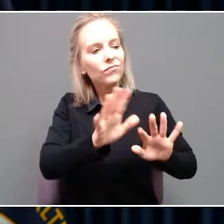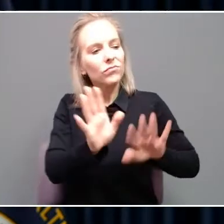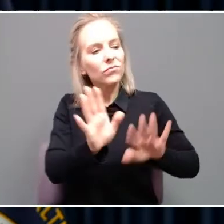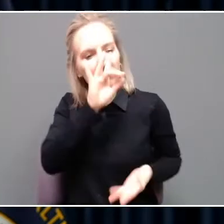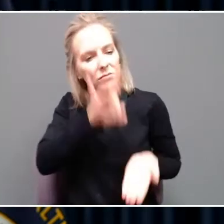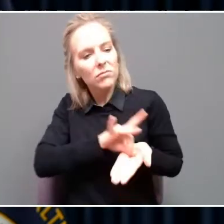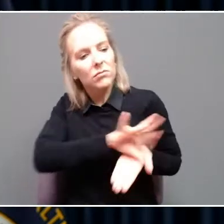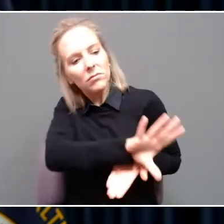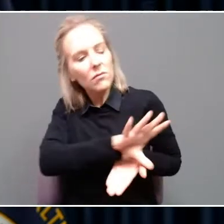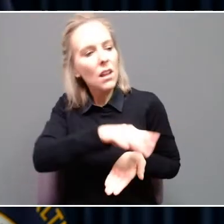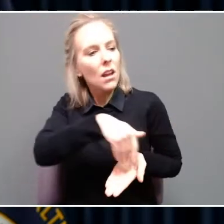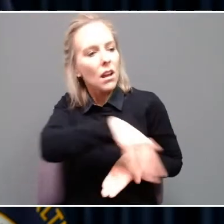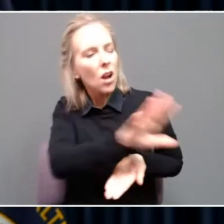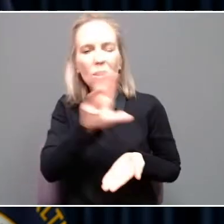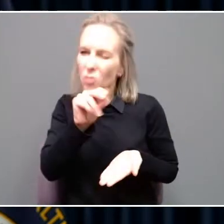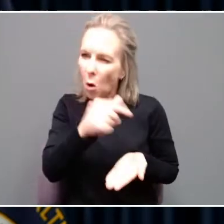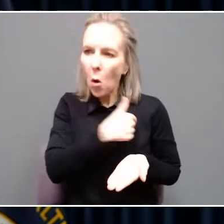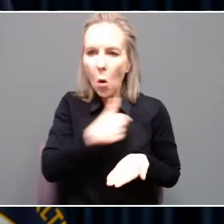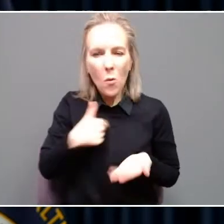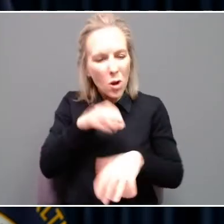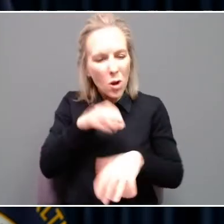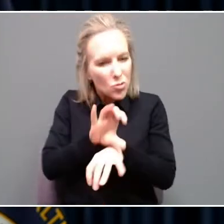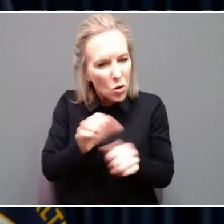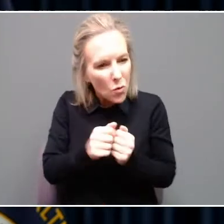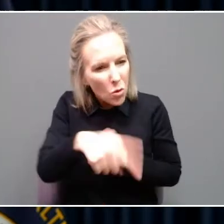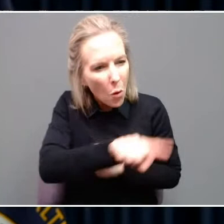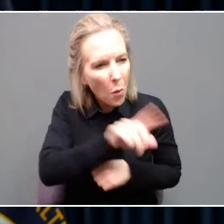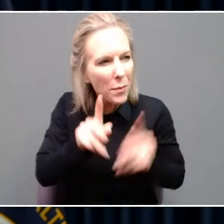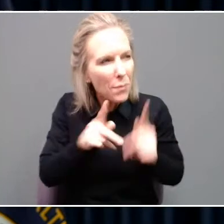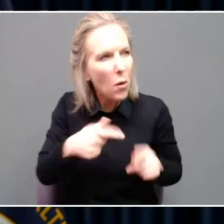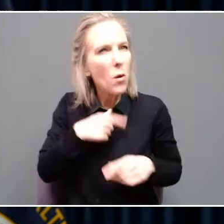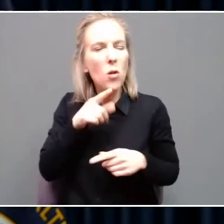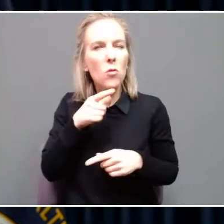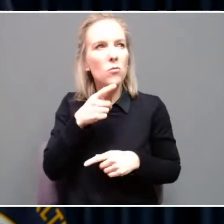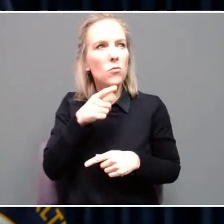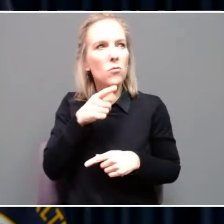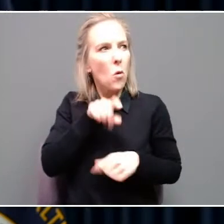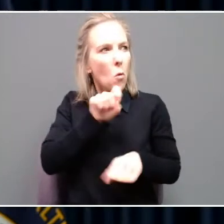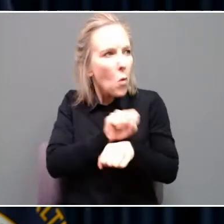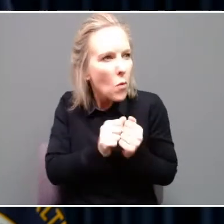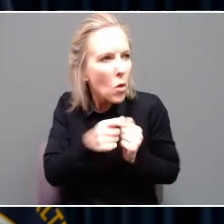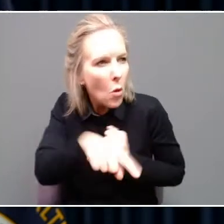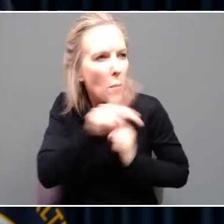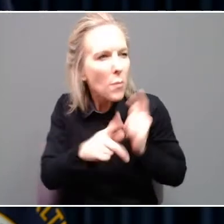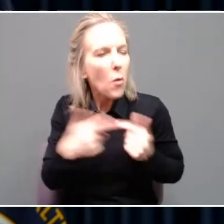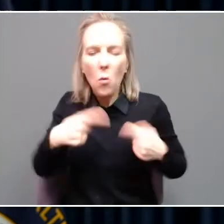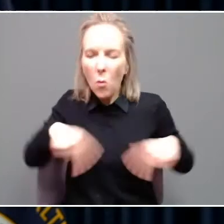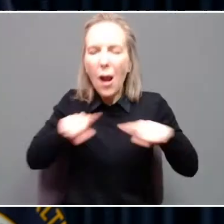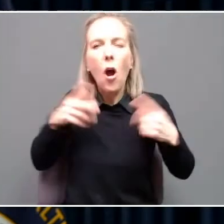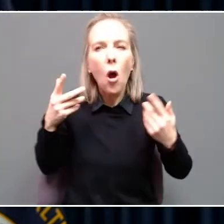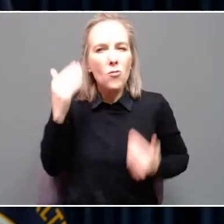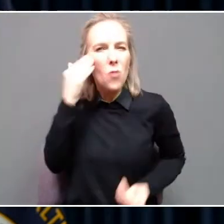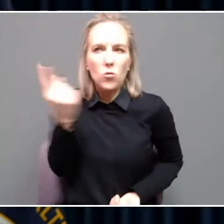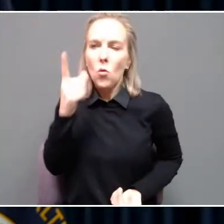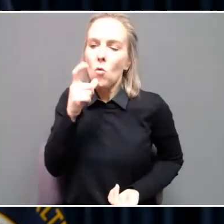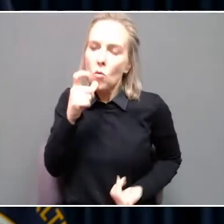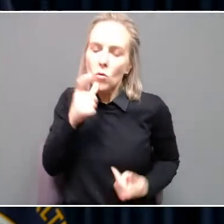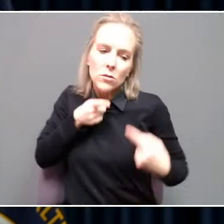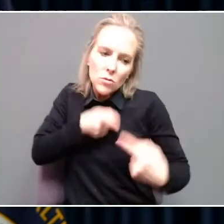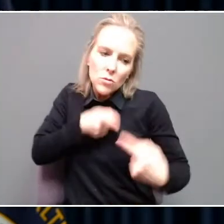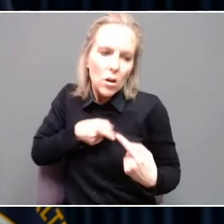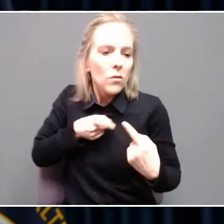church with. They're people that we work with. So if you or someone you know is battling addiction, there are resources,